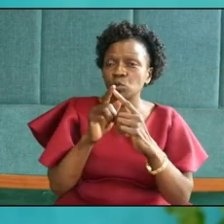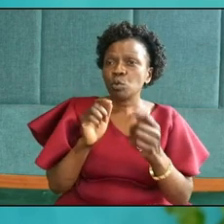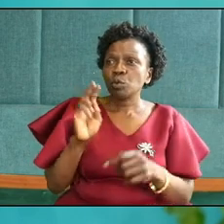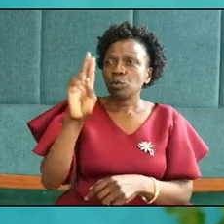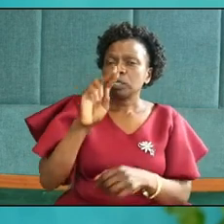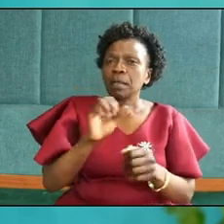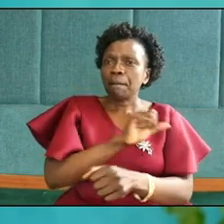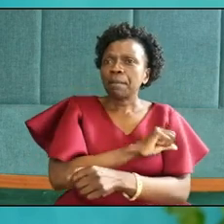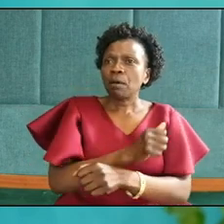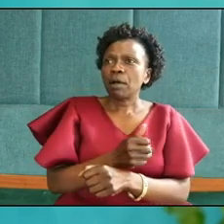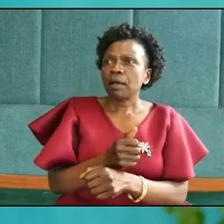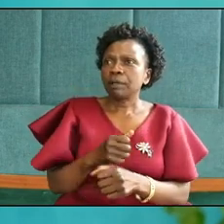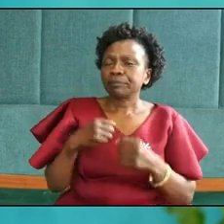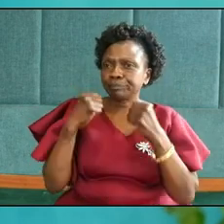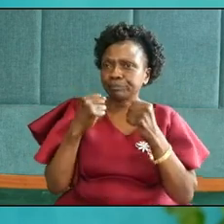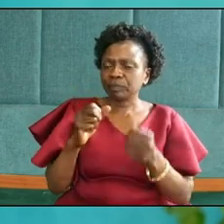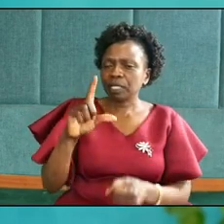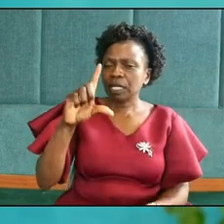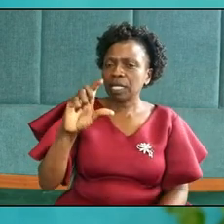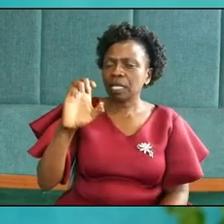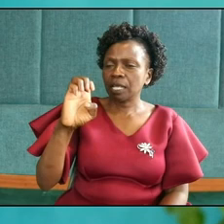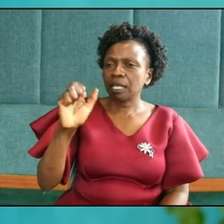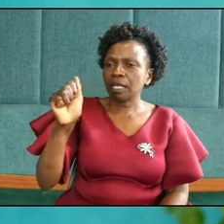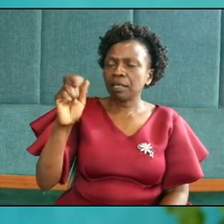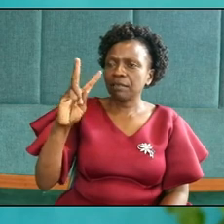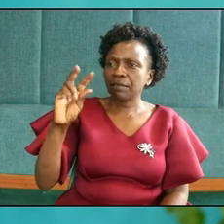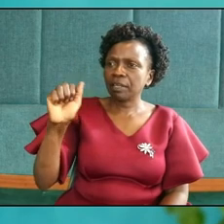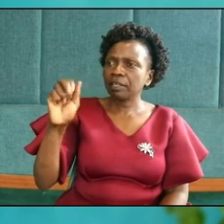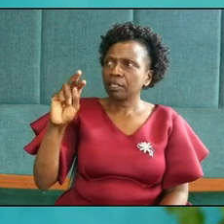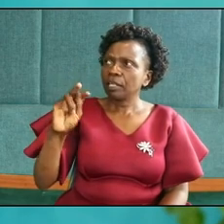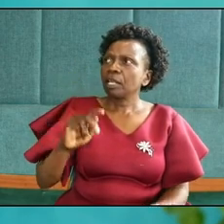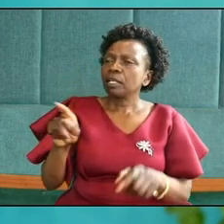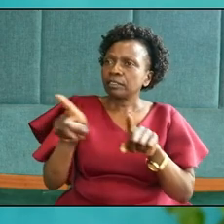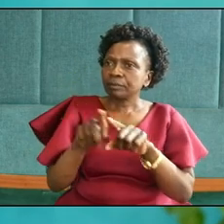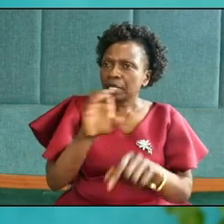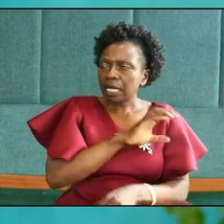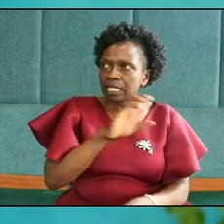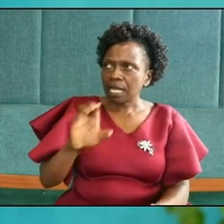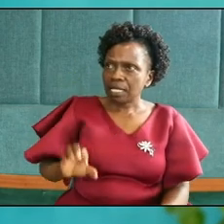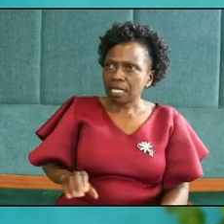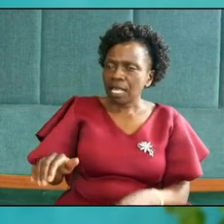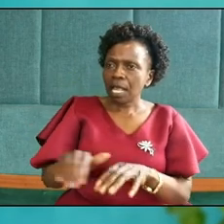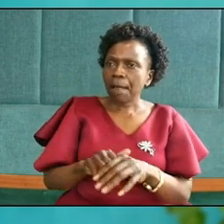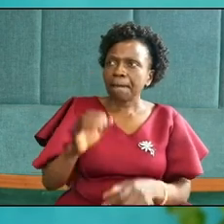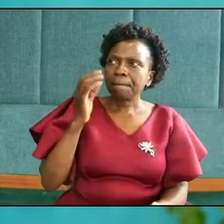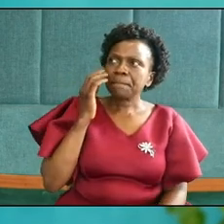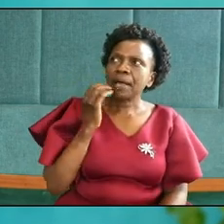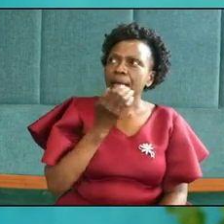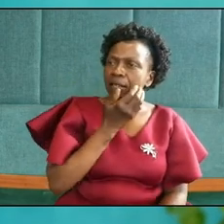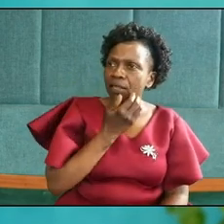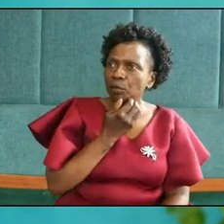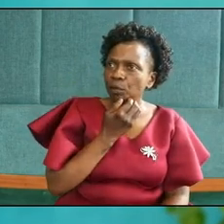the power of living like Christians. That is found in Matthew. Remember the parable of the living?